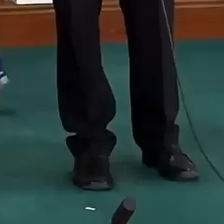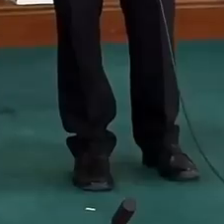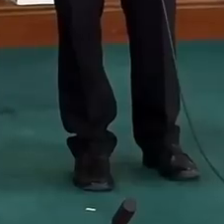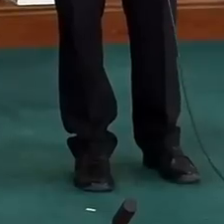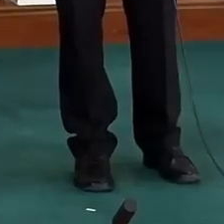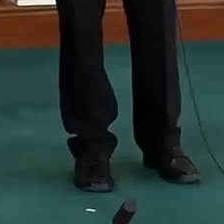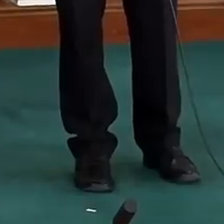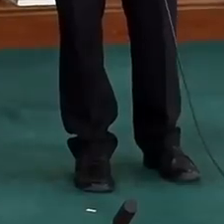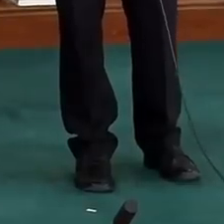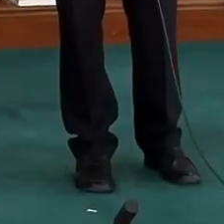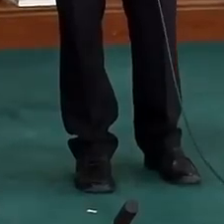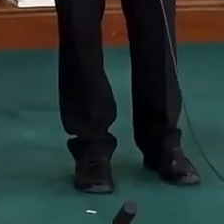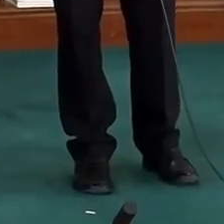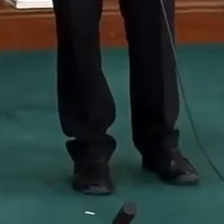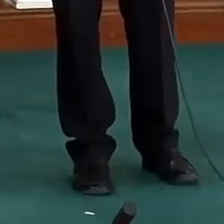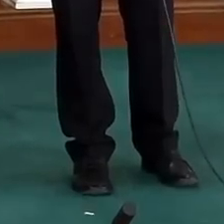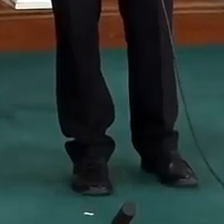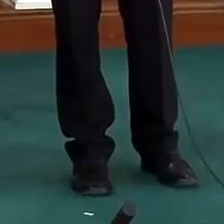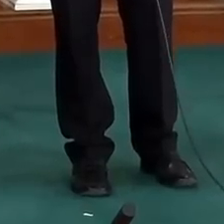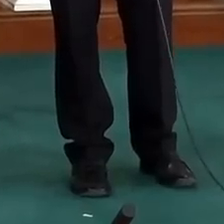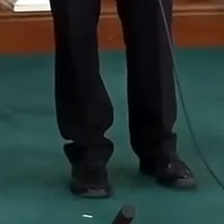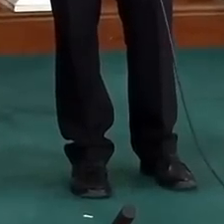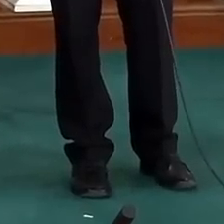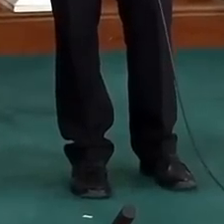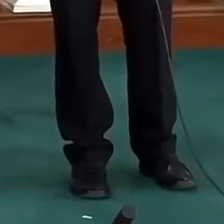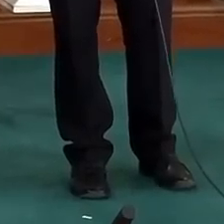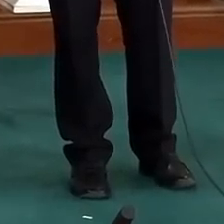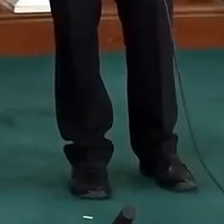the ark before the rain falls. God bless you.